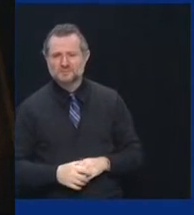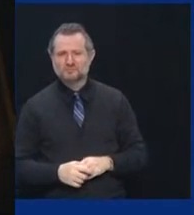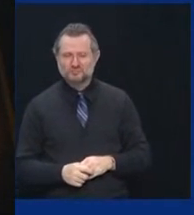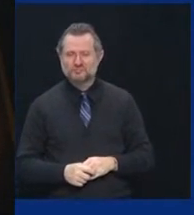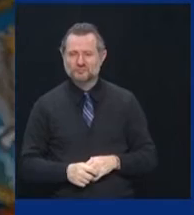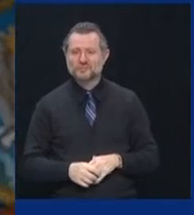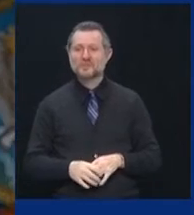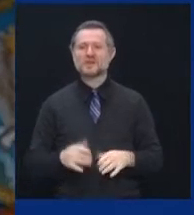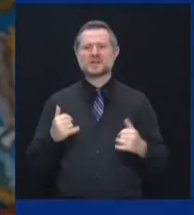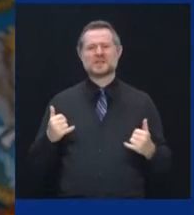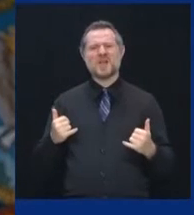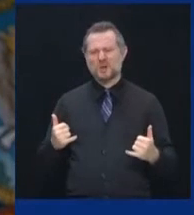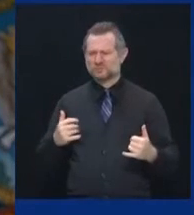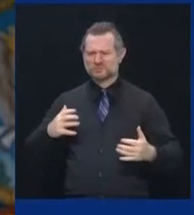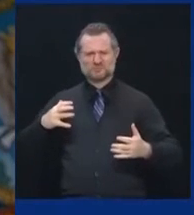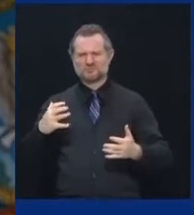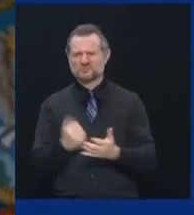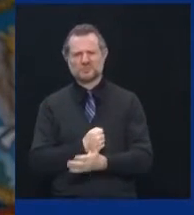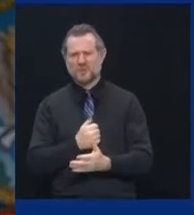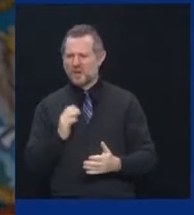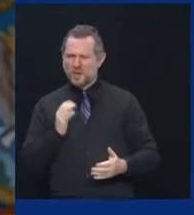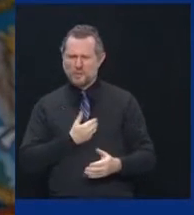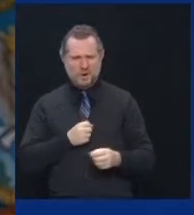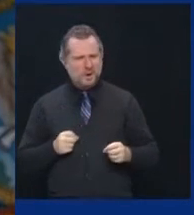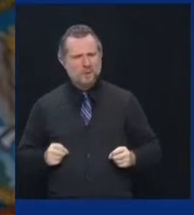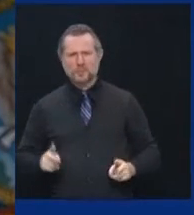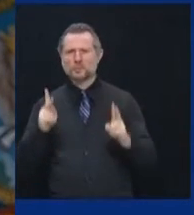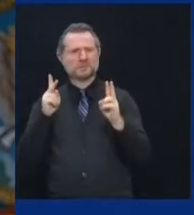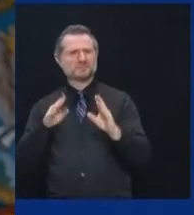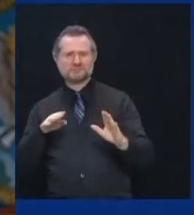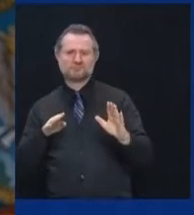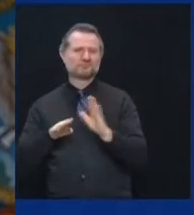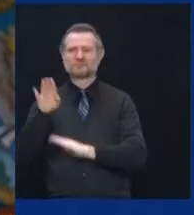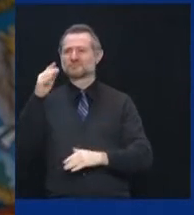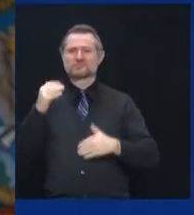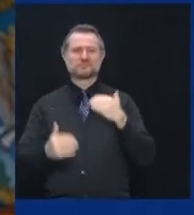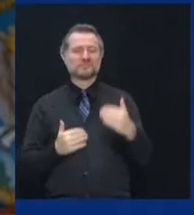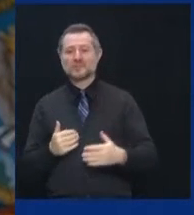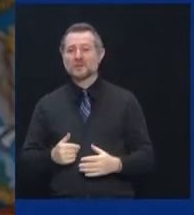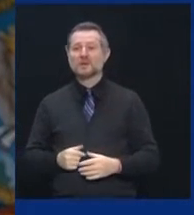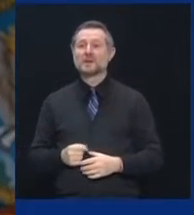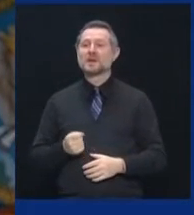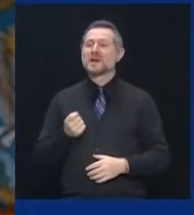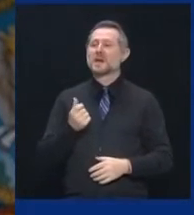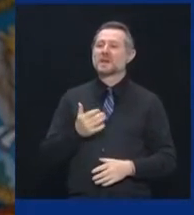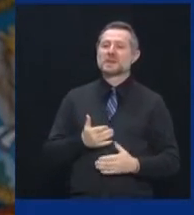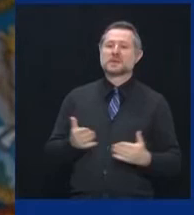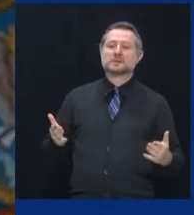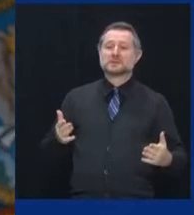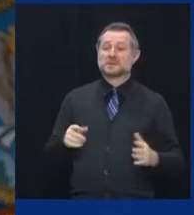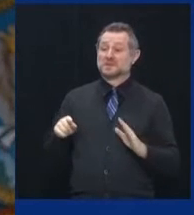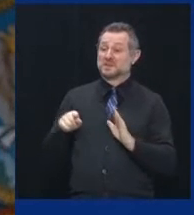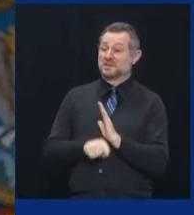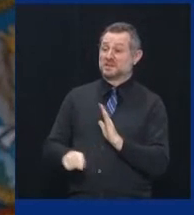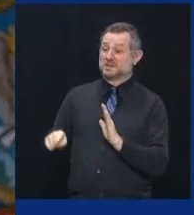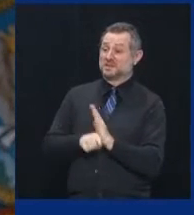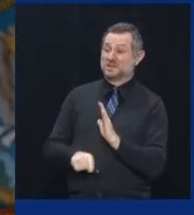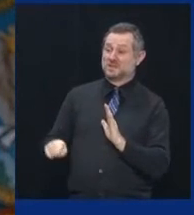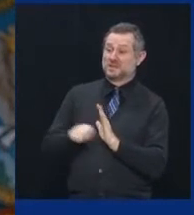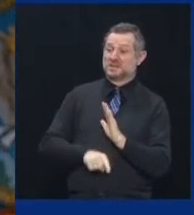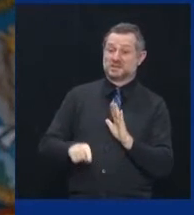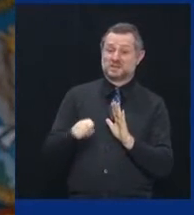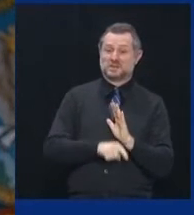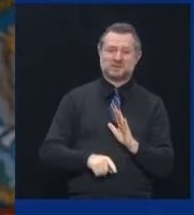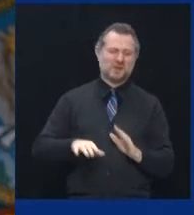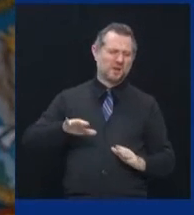our capacity and potential. When the little strings that hold down the giant that is New York are